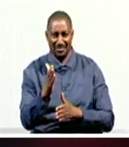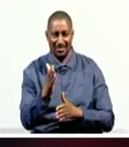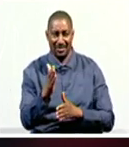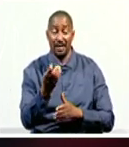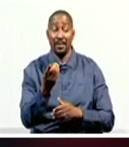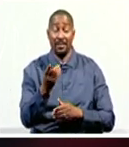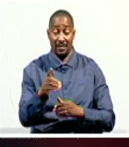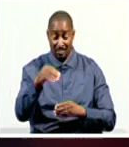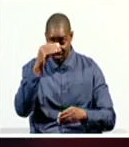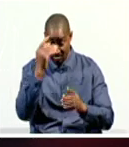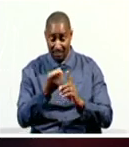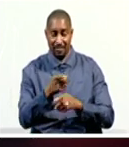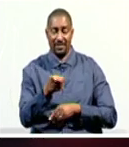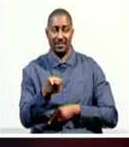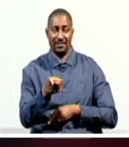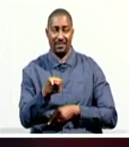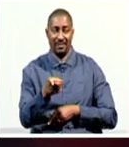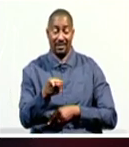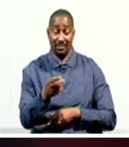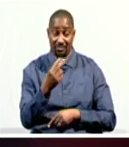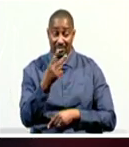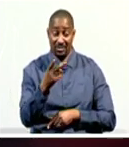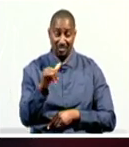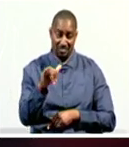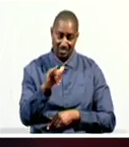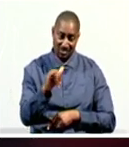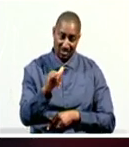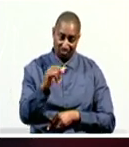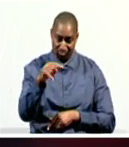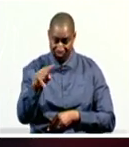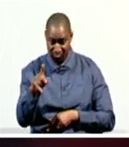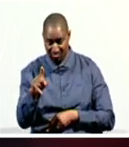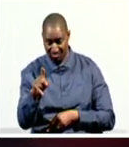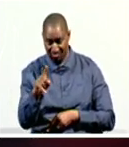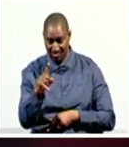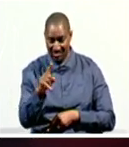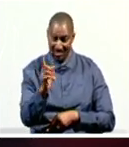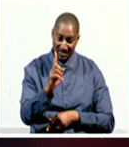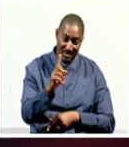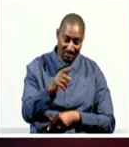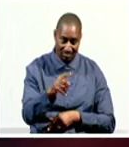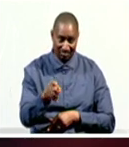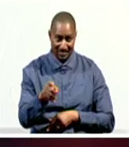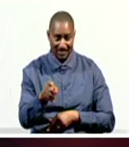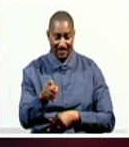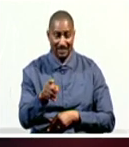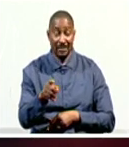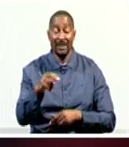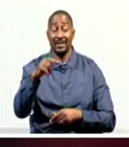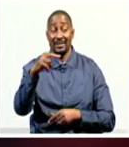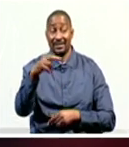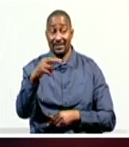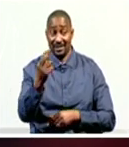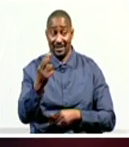of lessons from what went right and what went wrong, Harambee Prosperity 2 actually became the